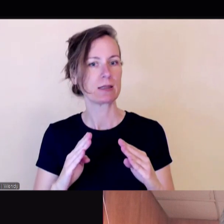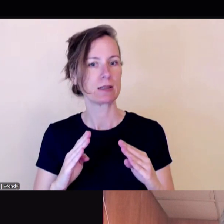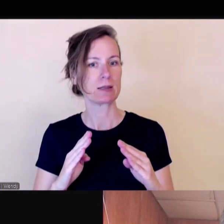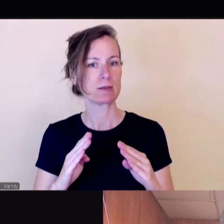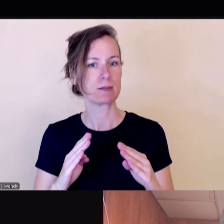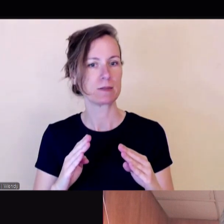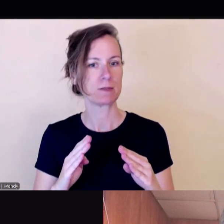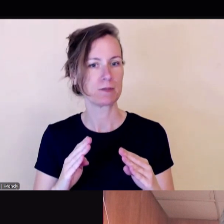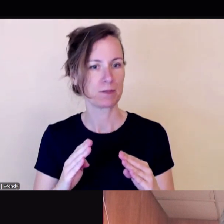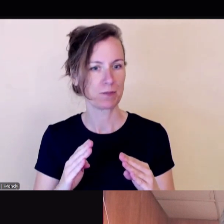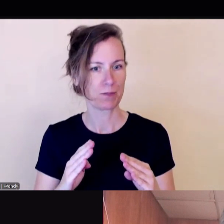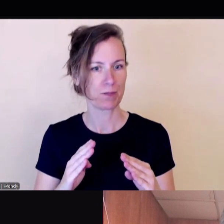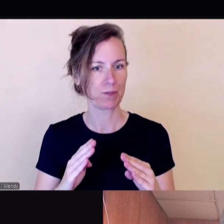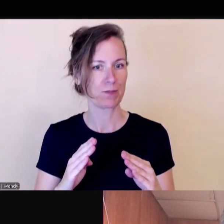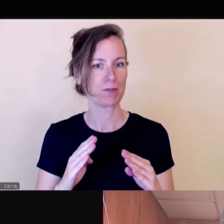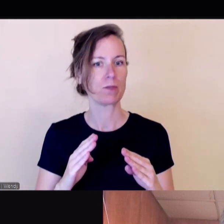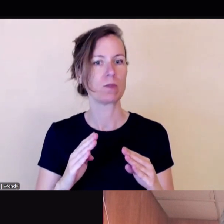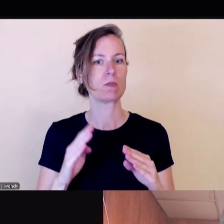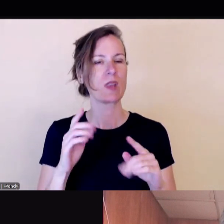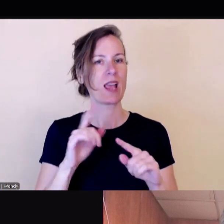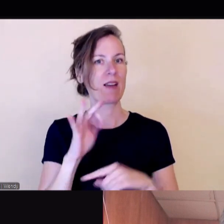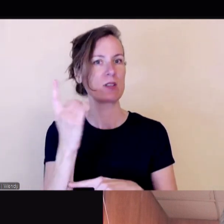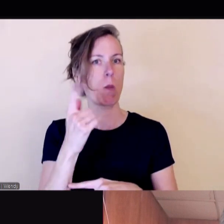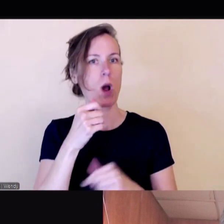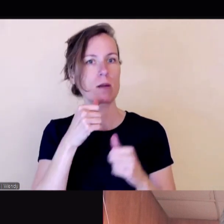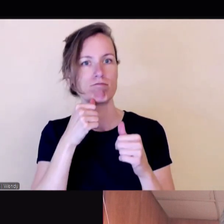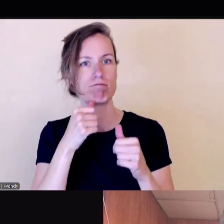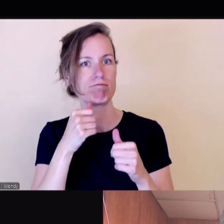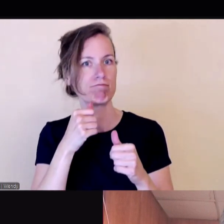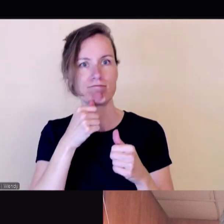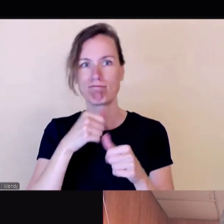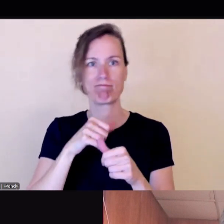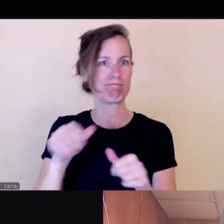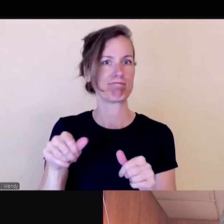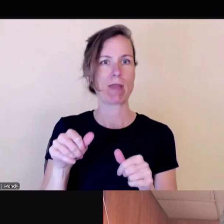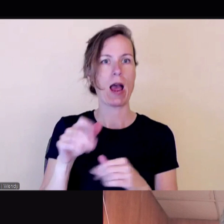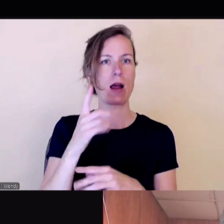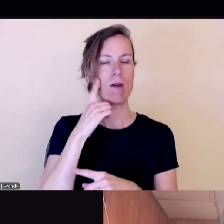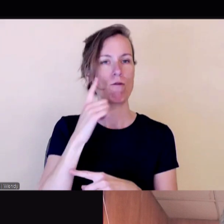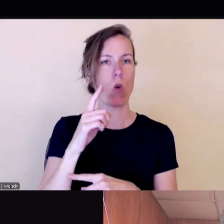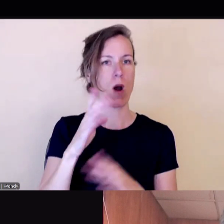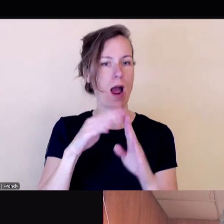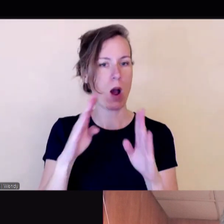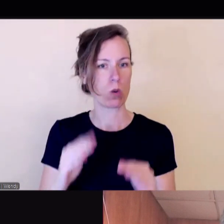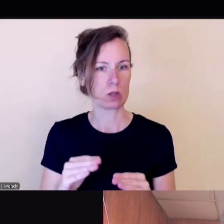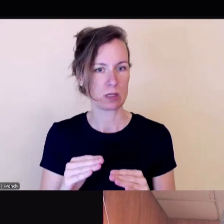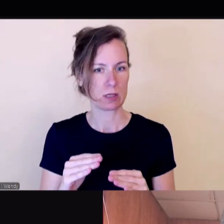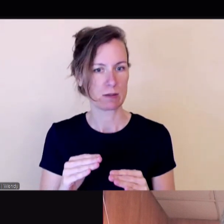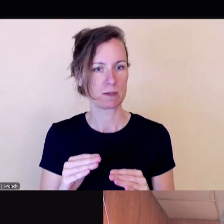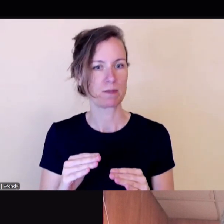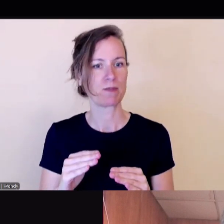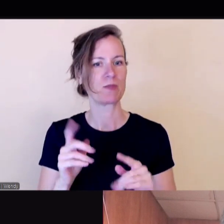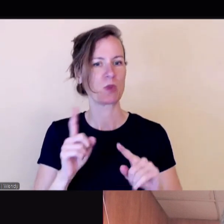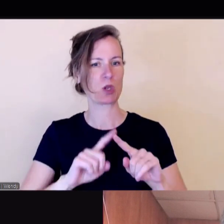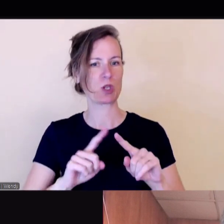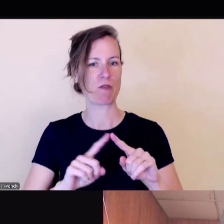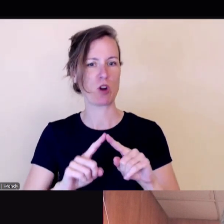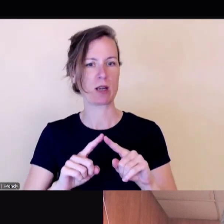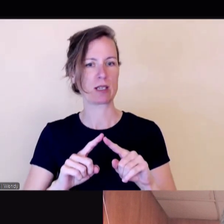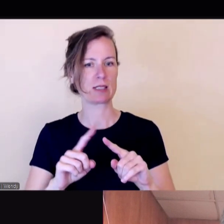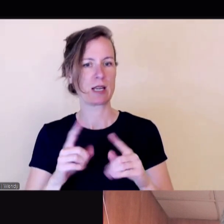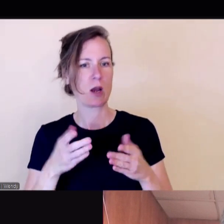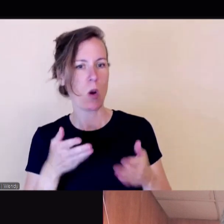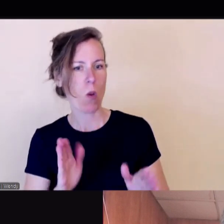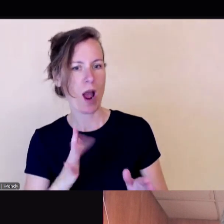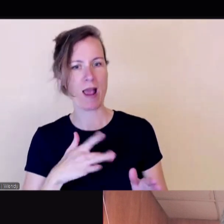to a business, you're treated a certain kind of way, it feels unfair, we're the people that you call. Also to do with education,